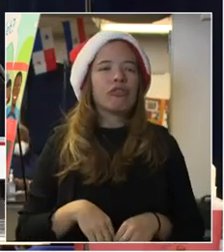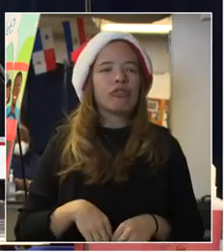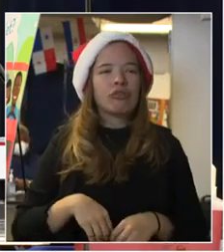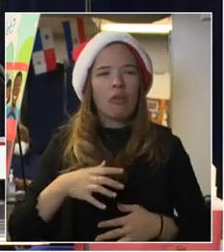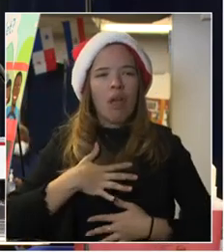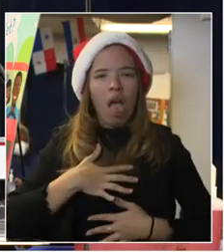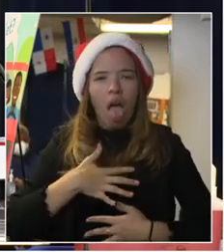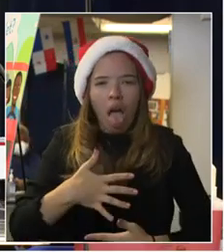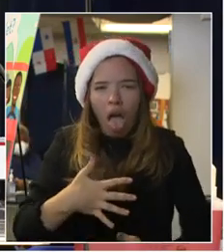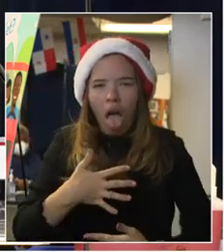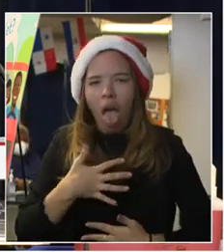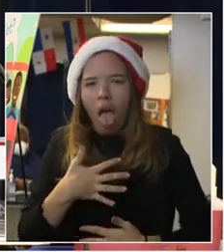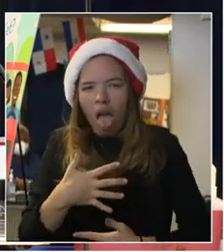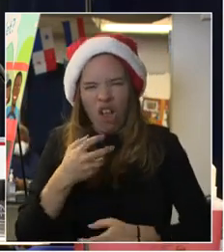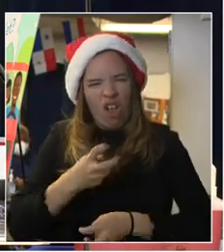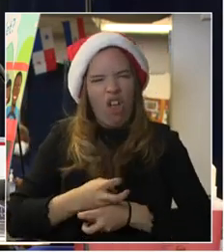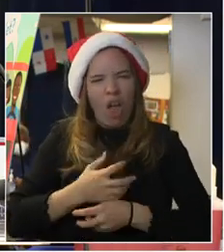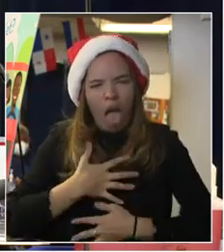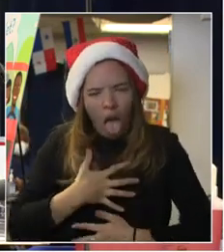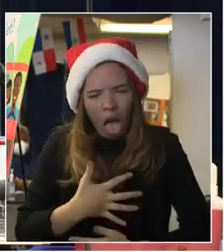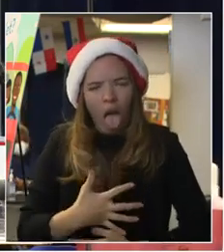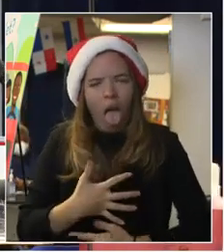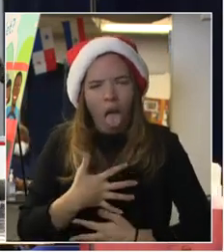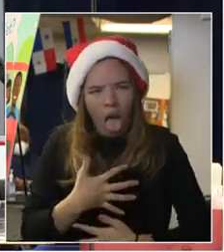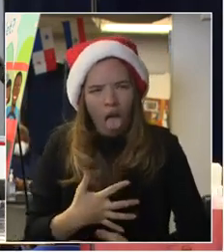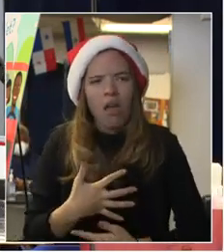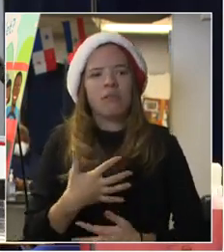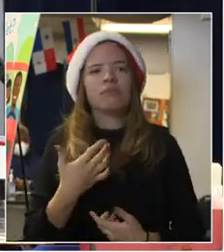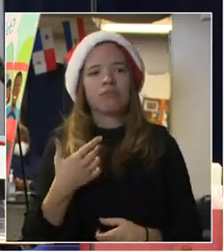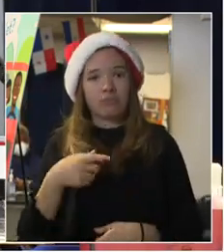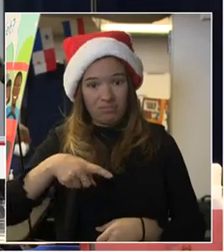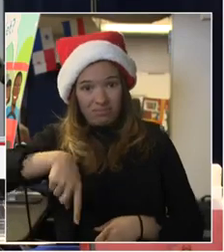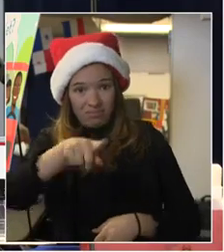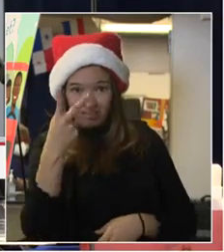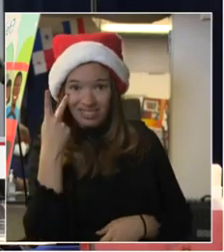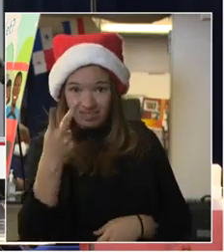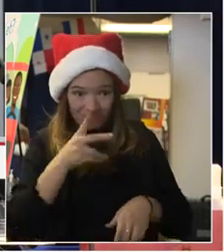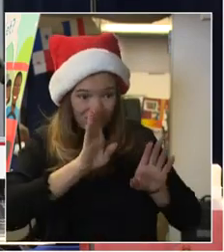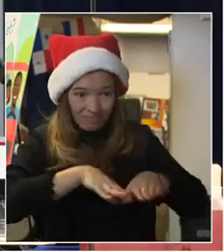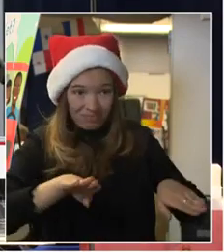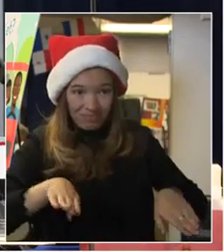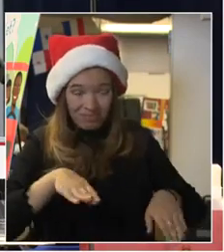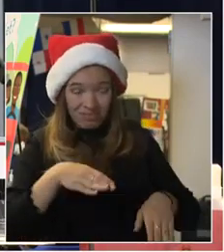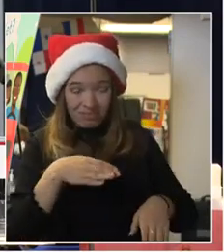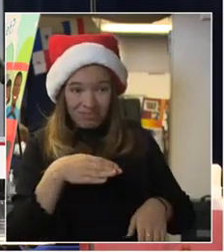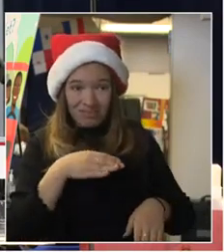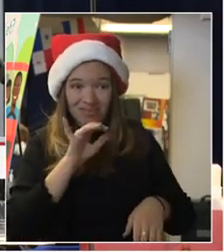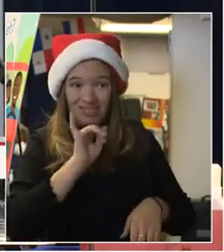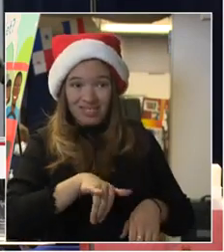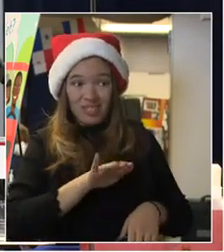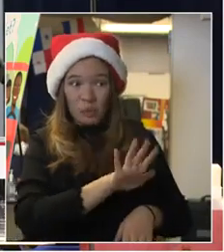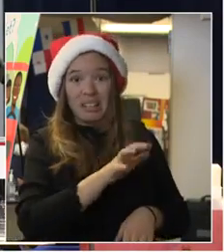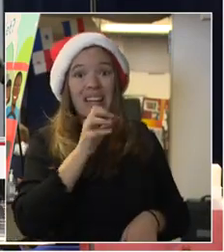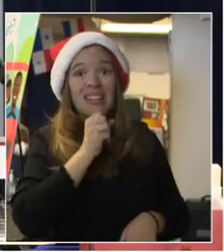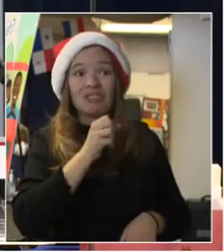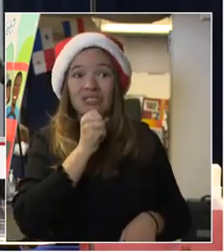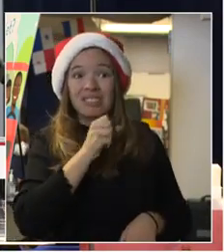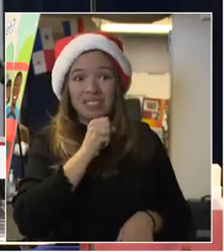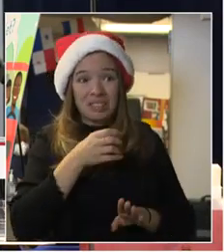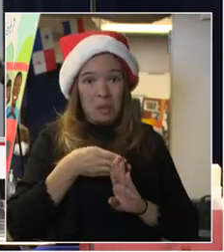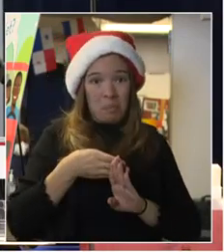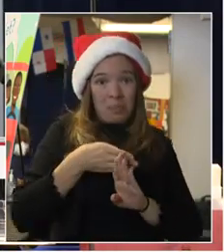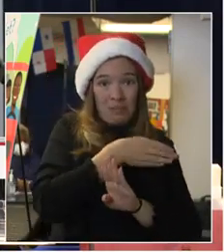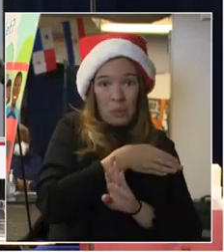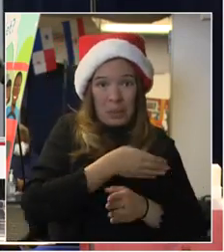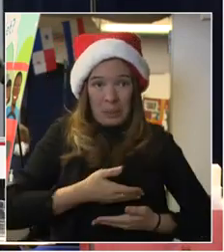In children, it can be concerning depending on the age, such as premature infants and